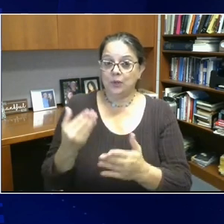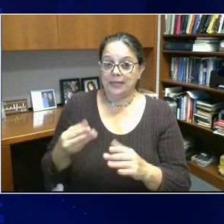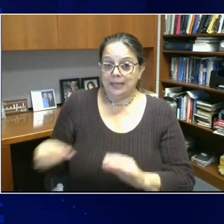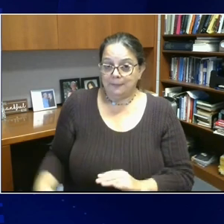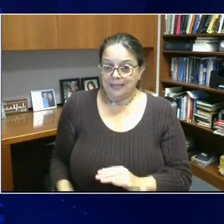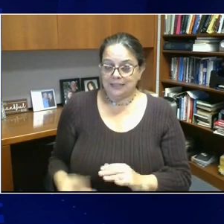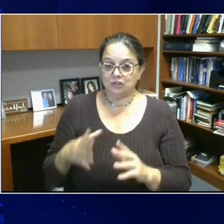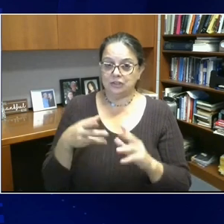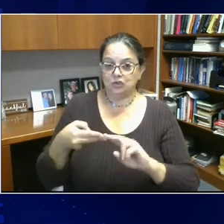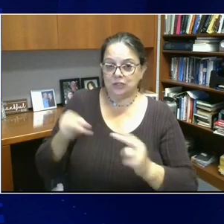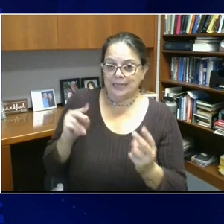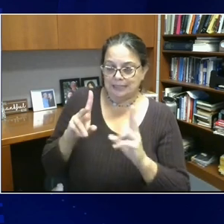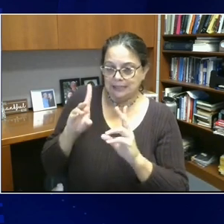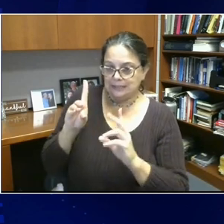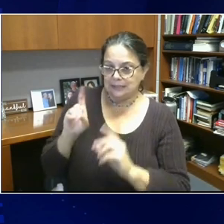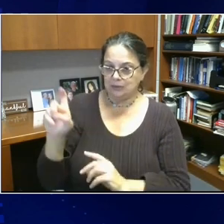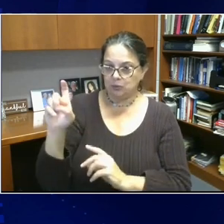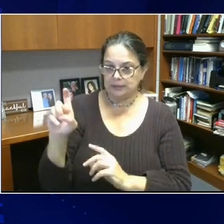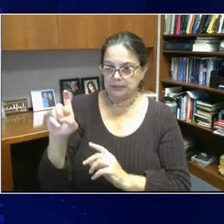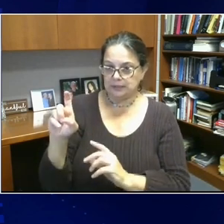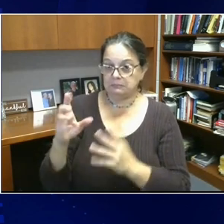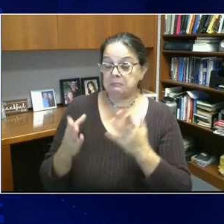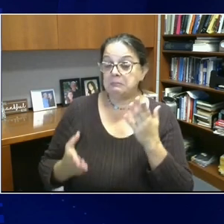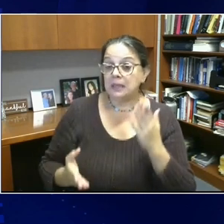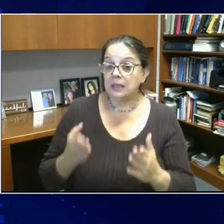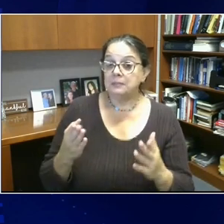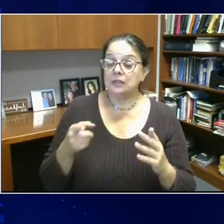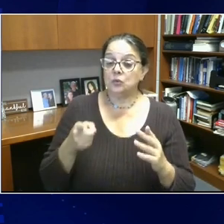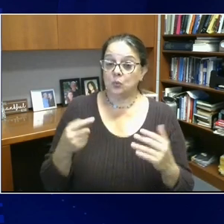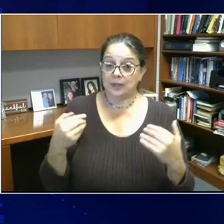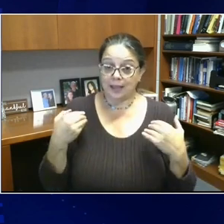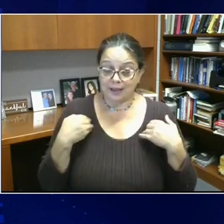PGD or pre-implantation genetic diagnosis.